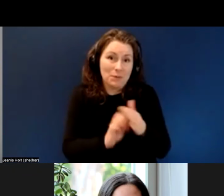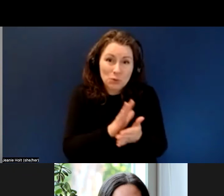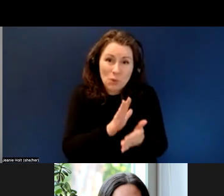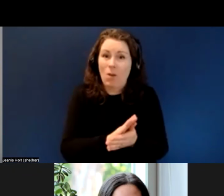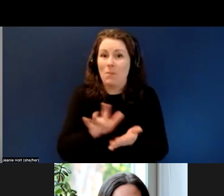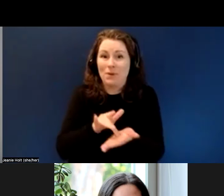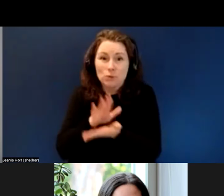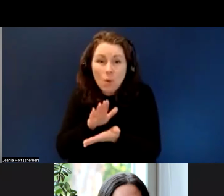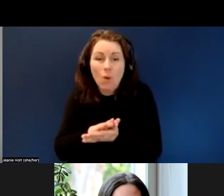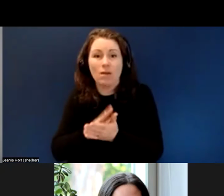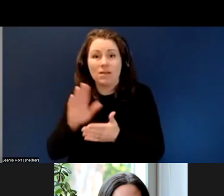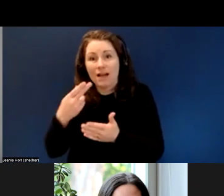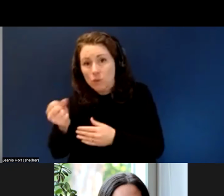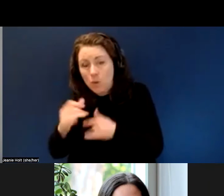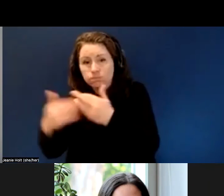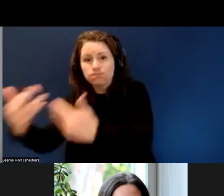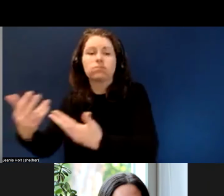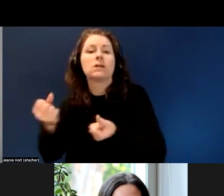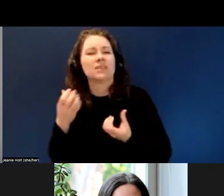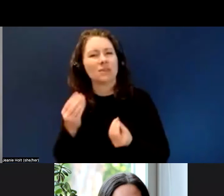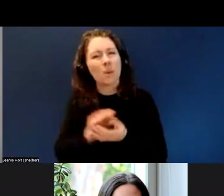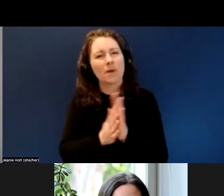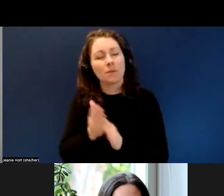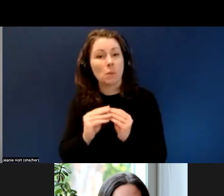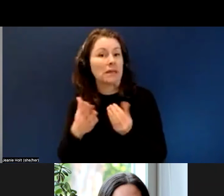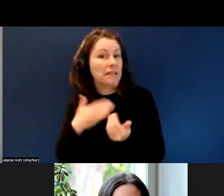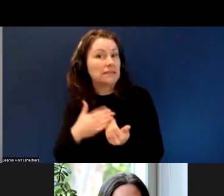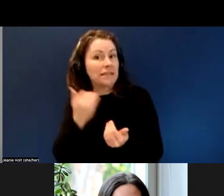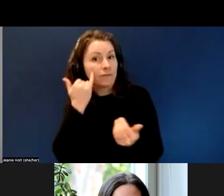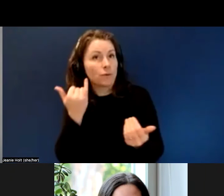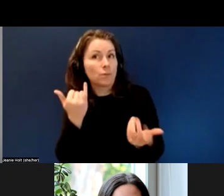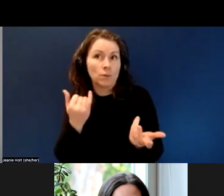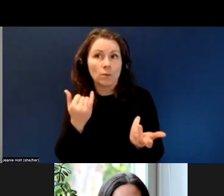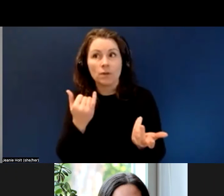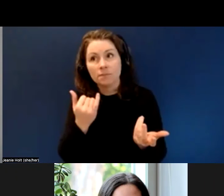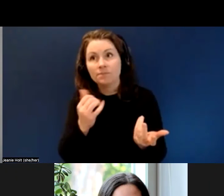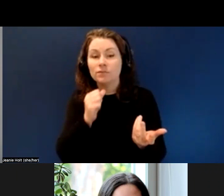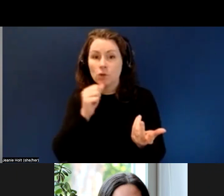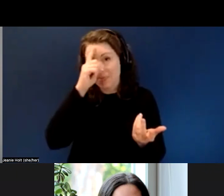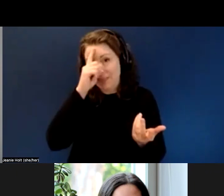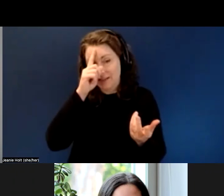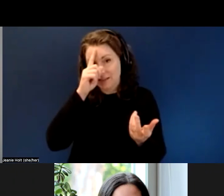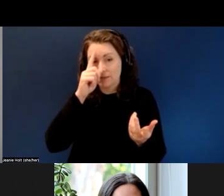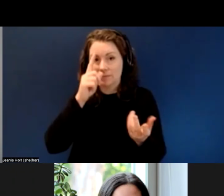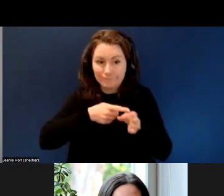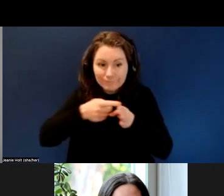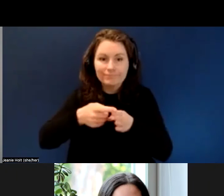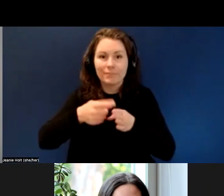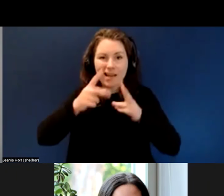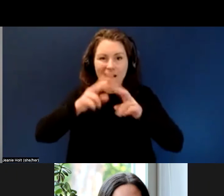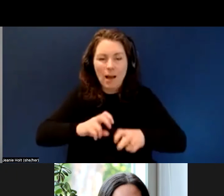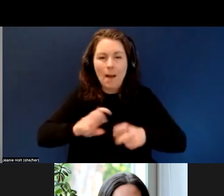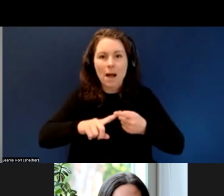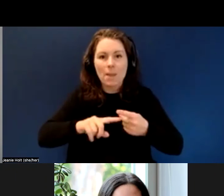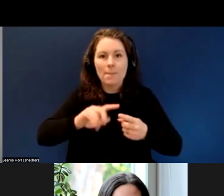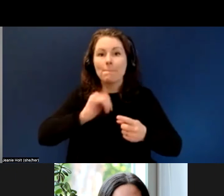school. And so that can make it a little bit easier to not necessarily think very, very critically about that misinformation,